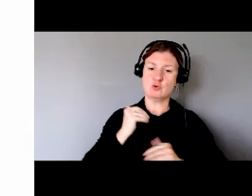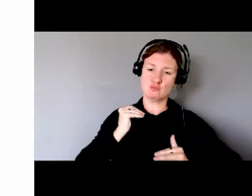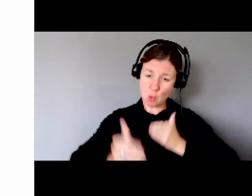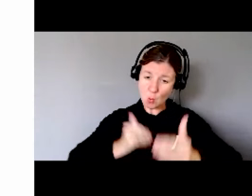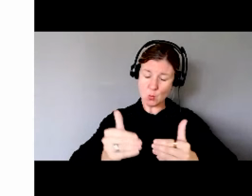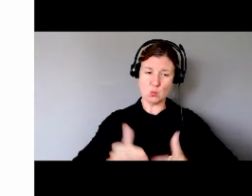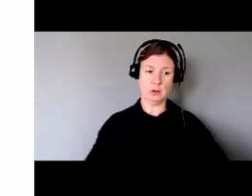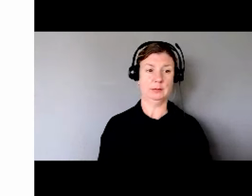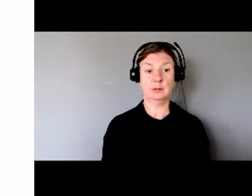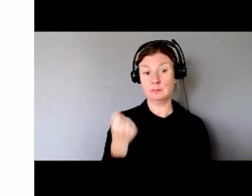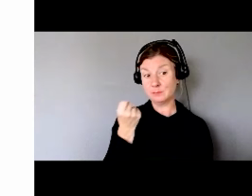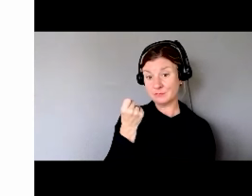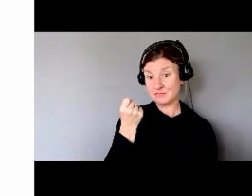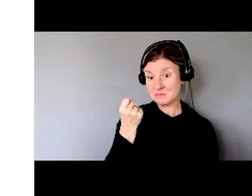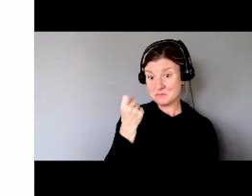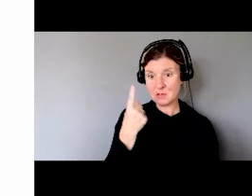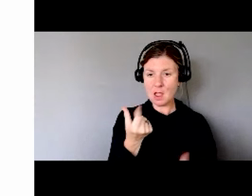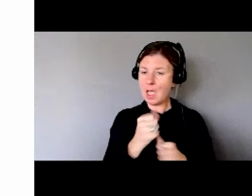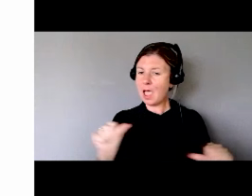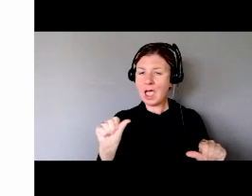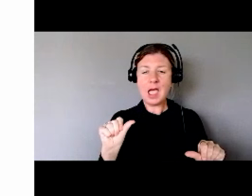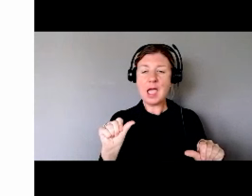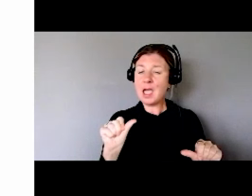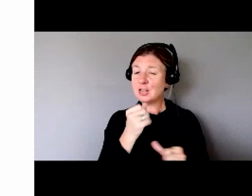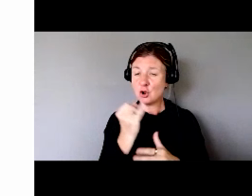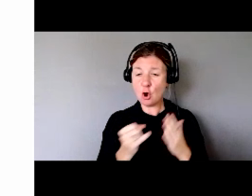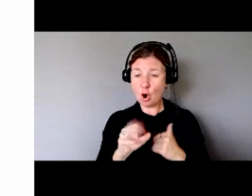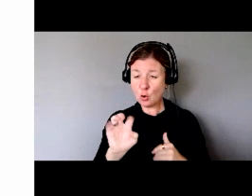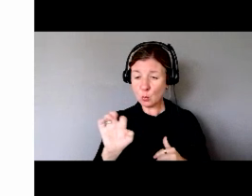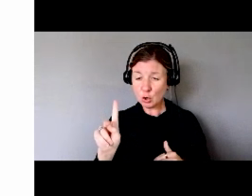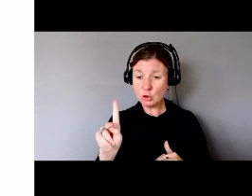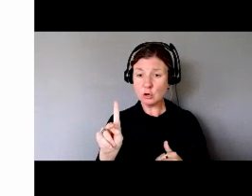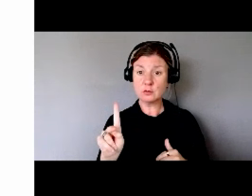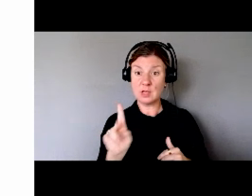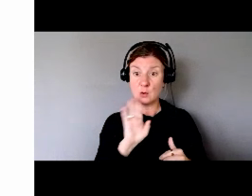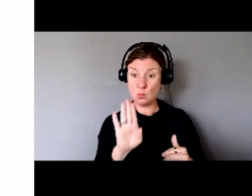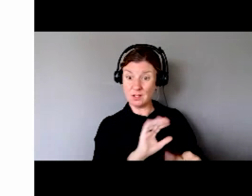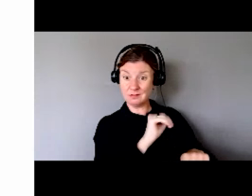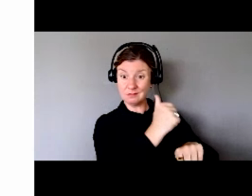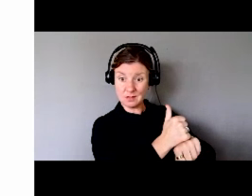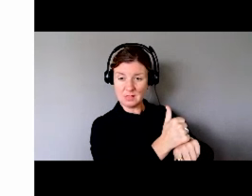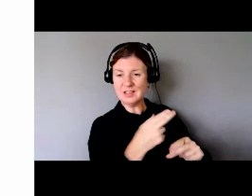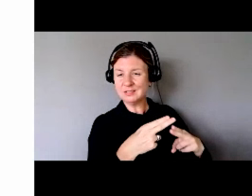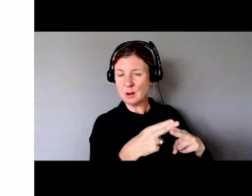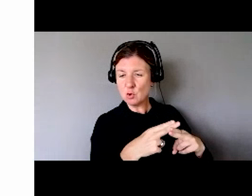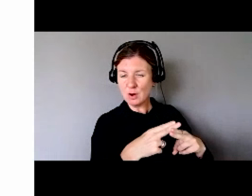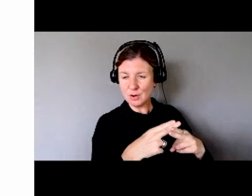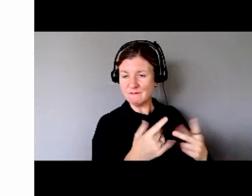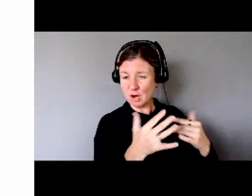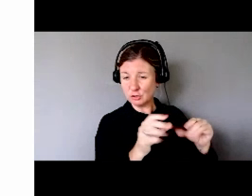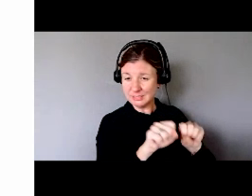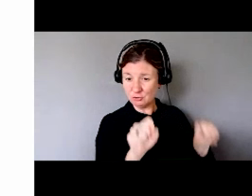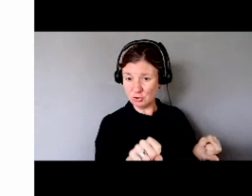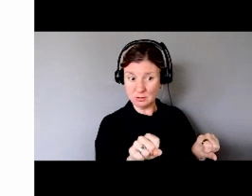However, it is important to note that any artwork planned to be located in the temporary fire station existing location will not be able to